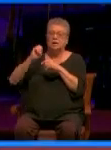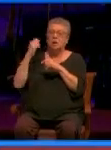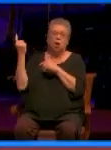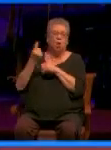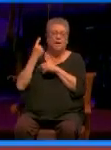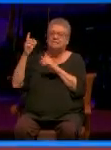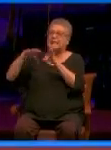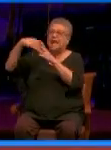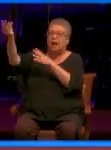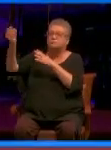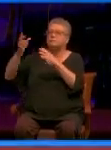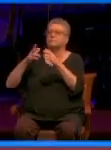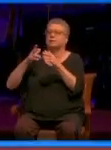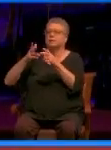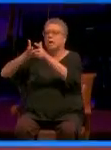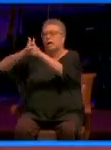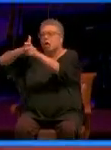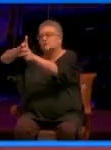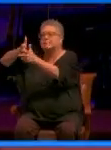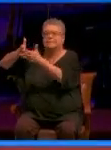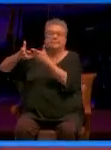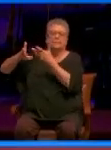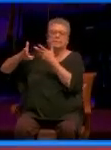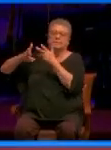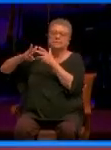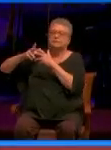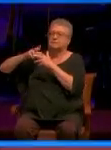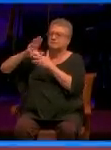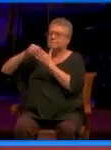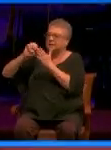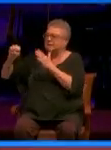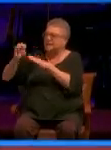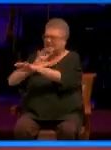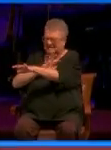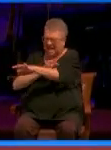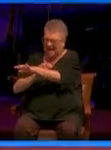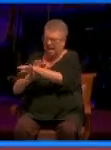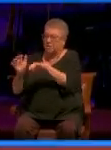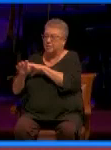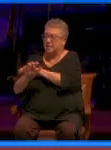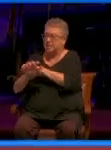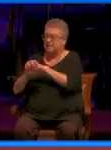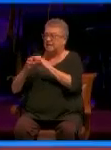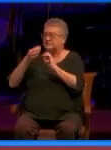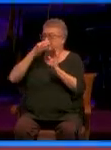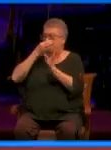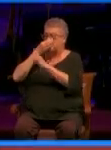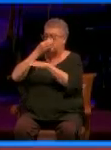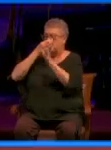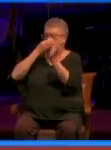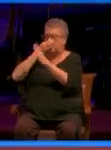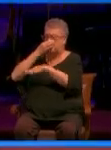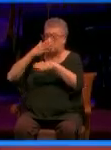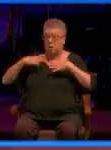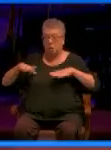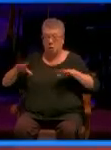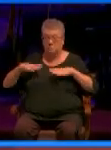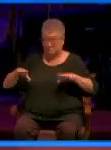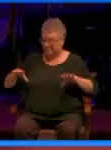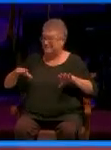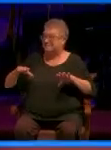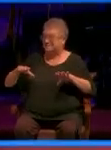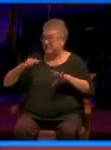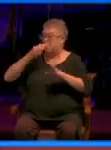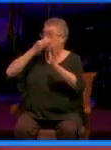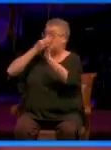always out hunting, and this is the Middle East. He's a hairy man. You're talking about some odor right here, right? I mean, this is